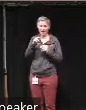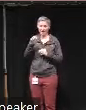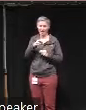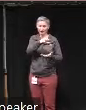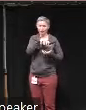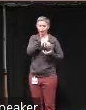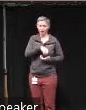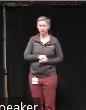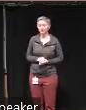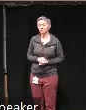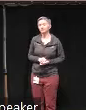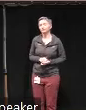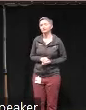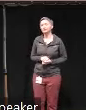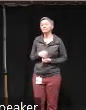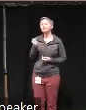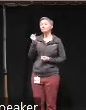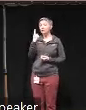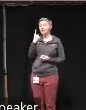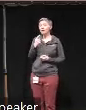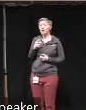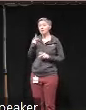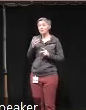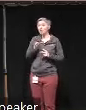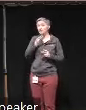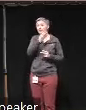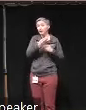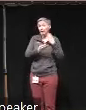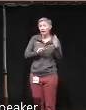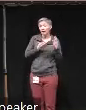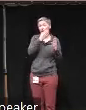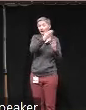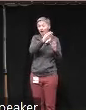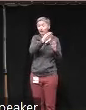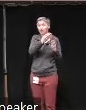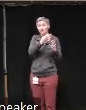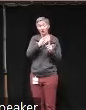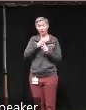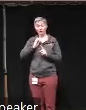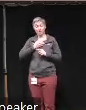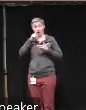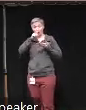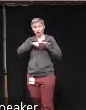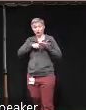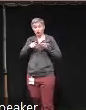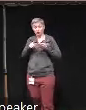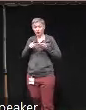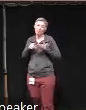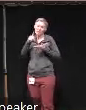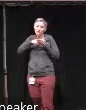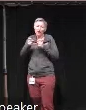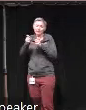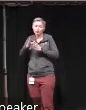Because the number of submissions that's being handled by our research administrator has been also